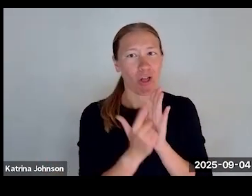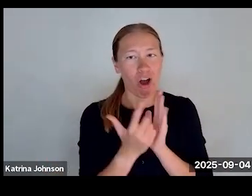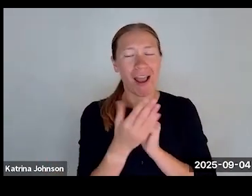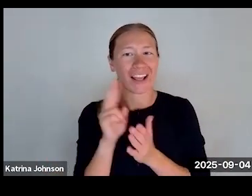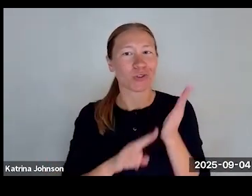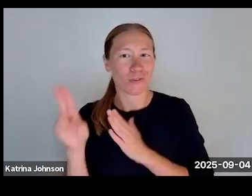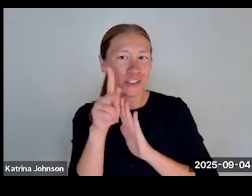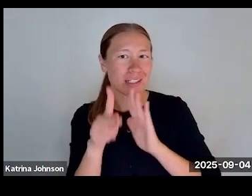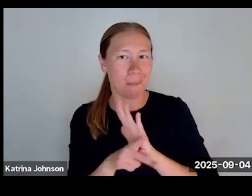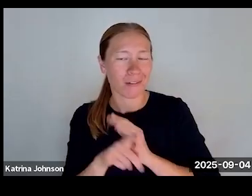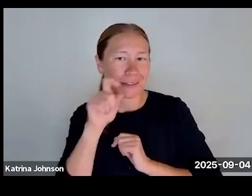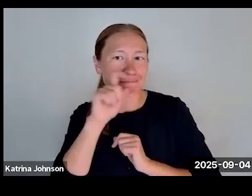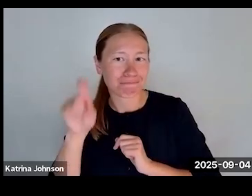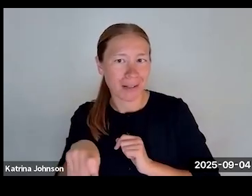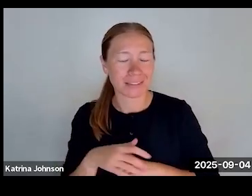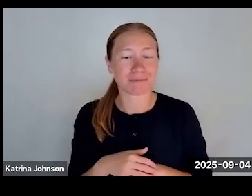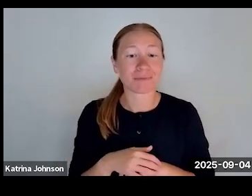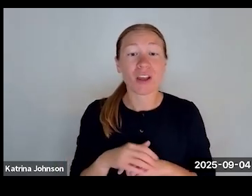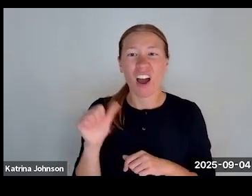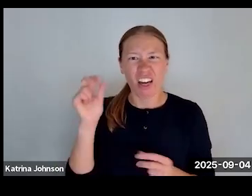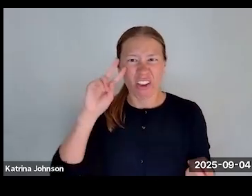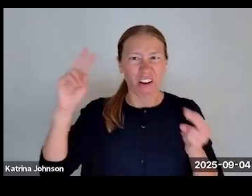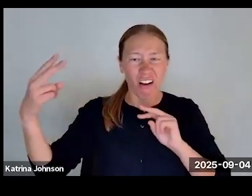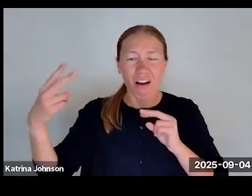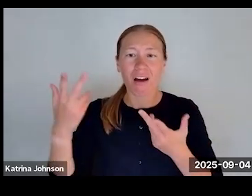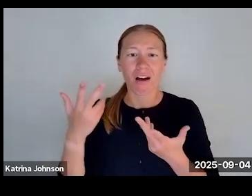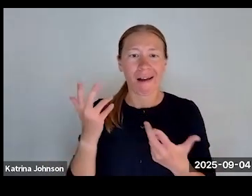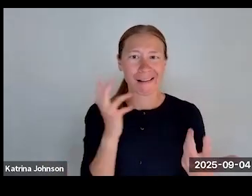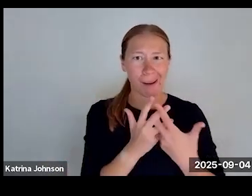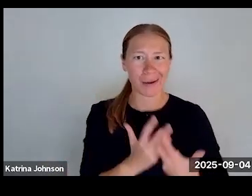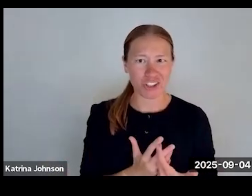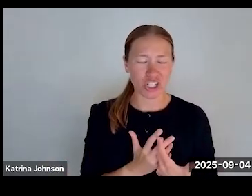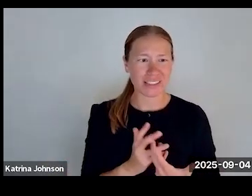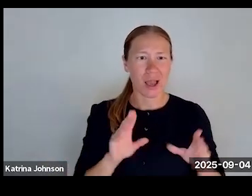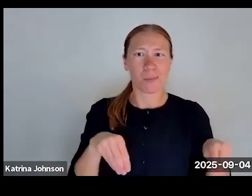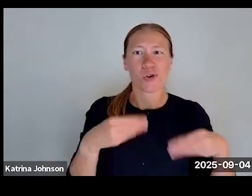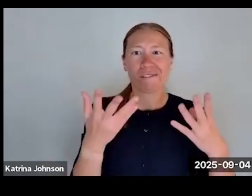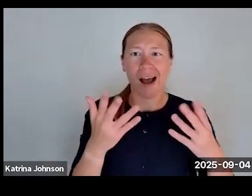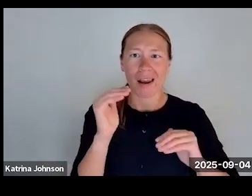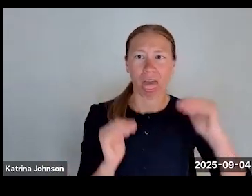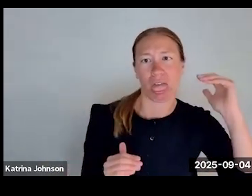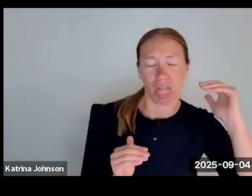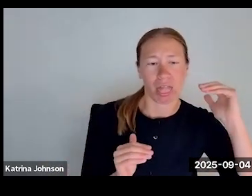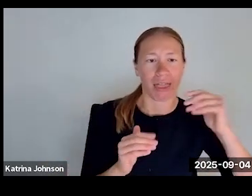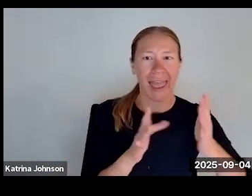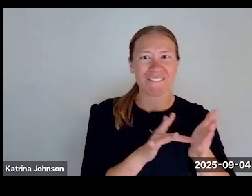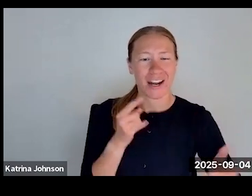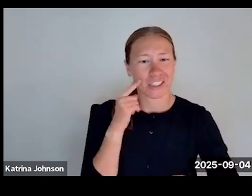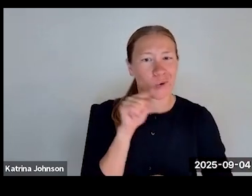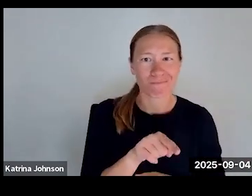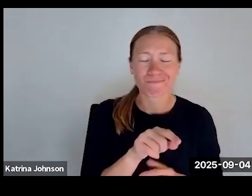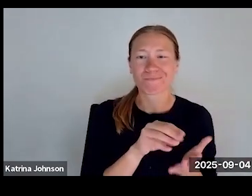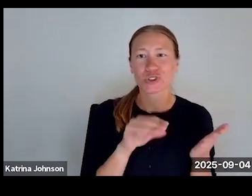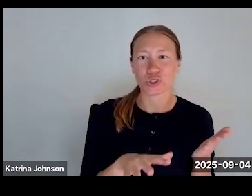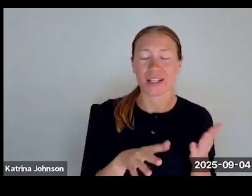Another misconception is that accommodations may give students an unfair advantage. For example, extra time on a